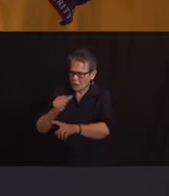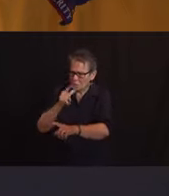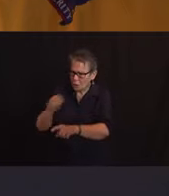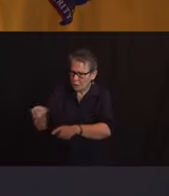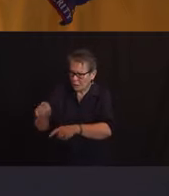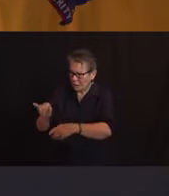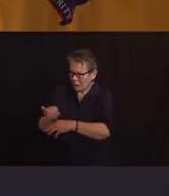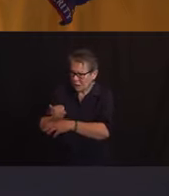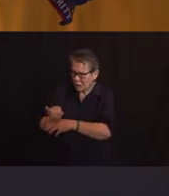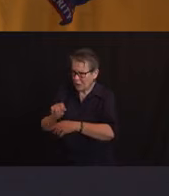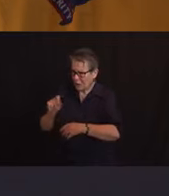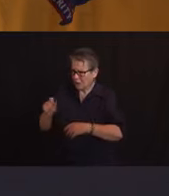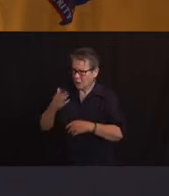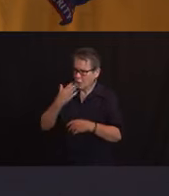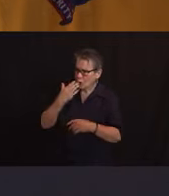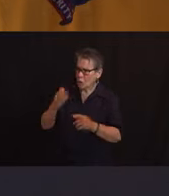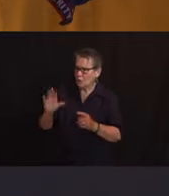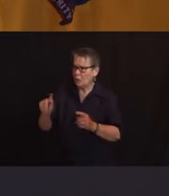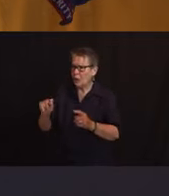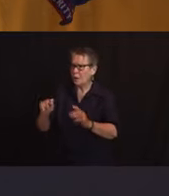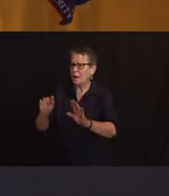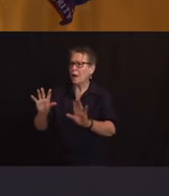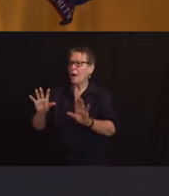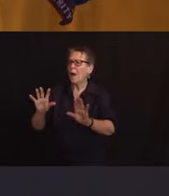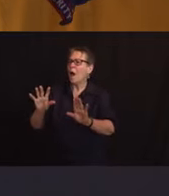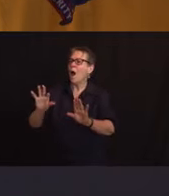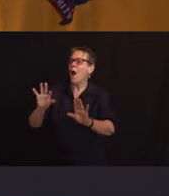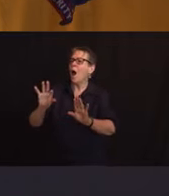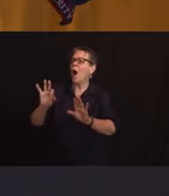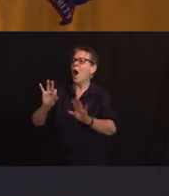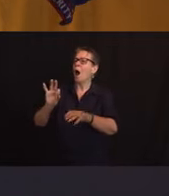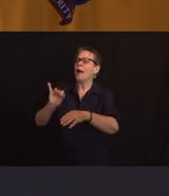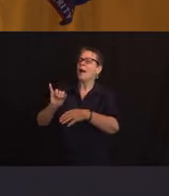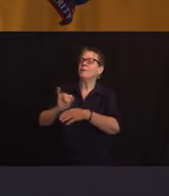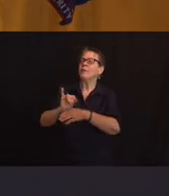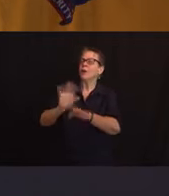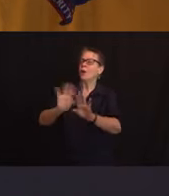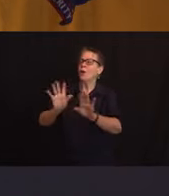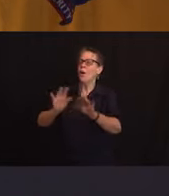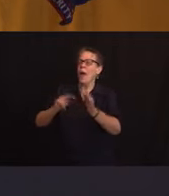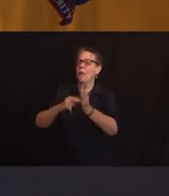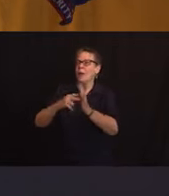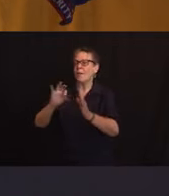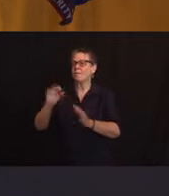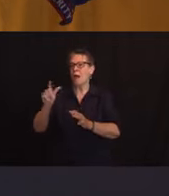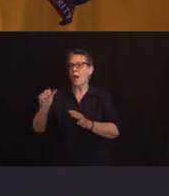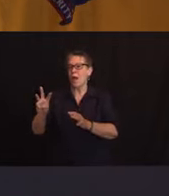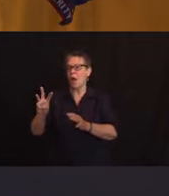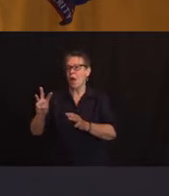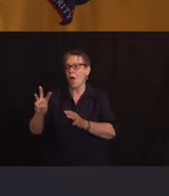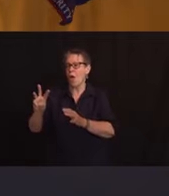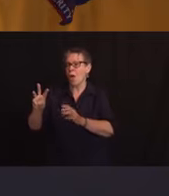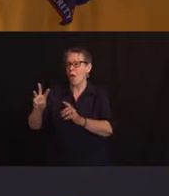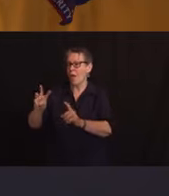stories before? I'm a fellow. You're a fellow? Yeah. Anything we should know about Brent? He's a great guy. Okay.